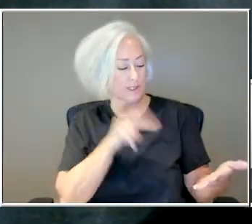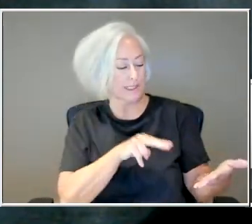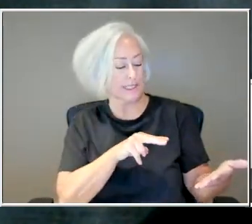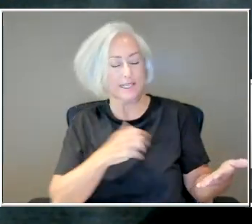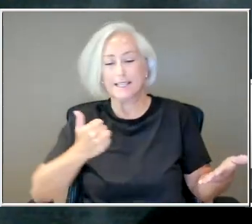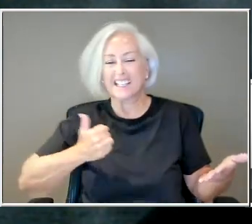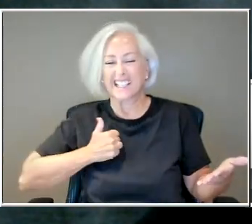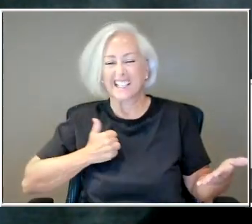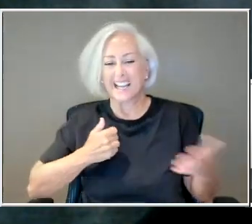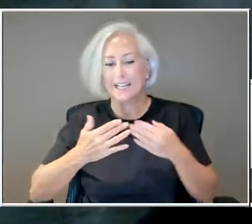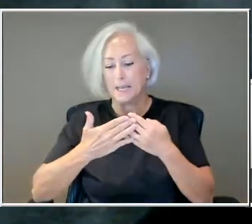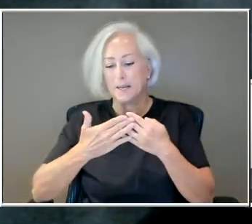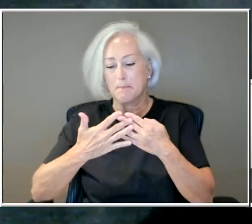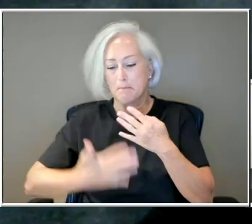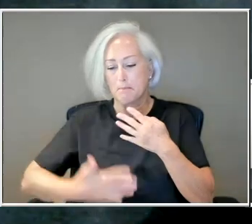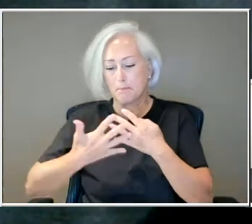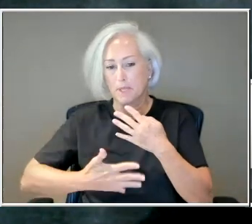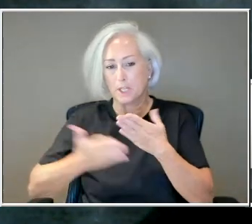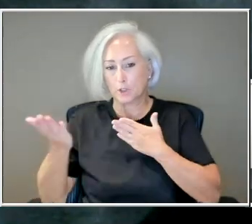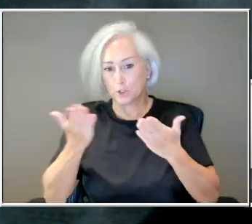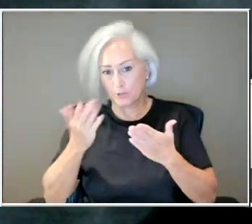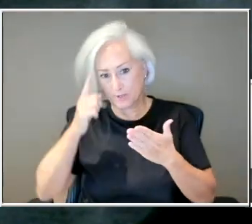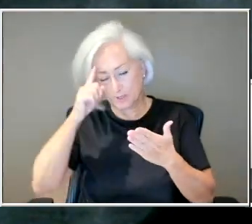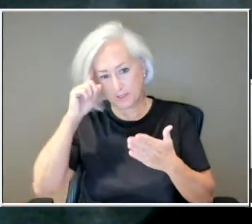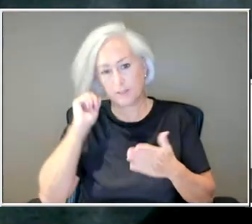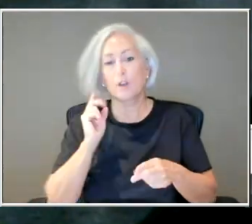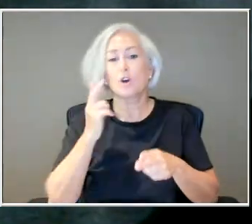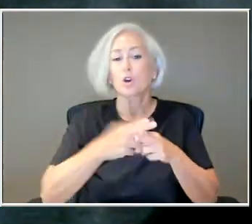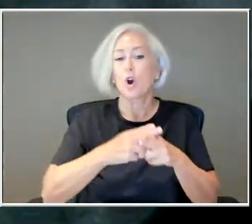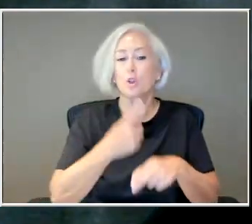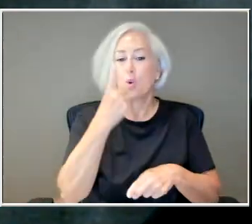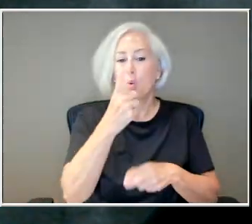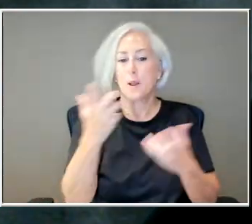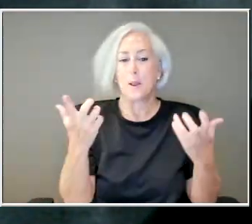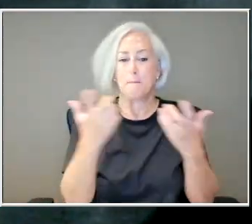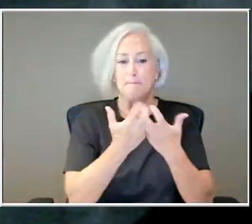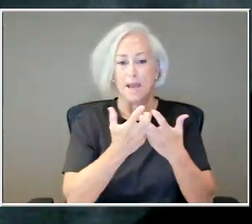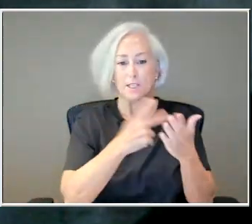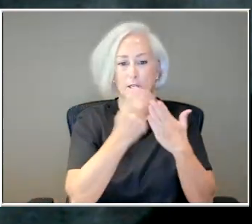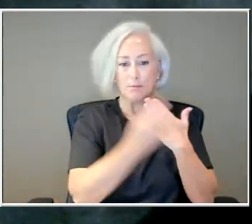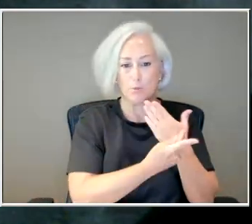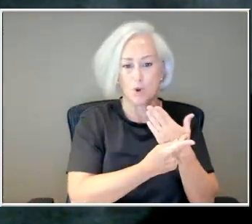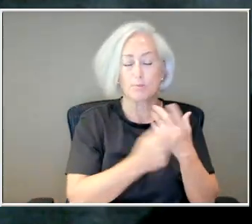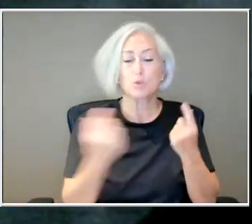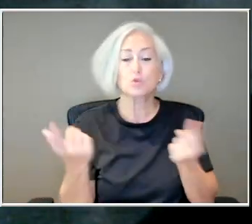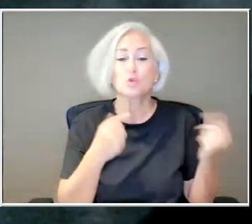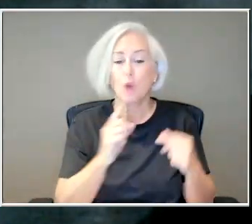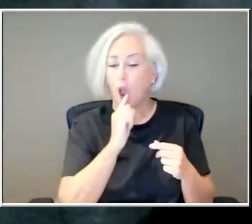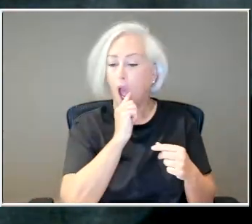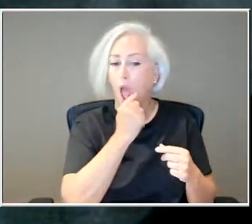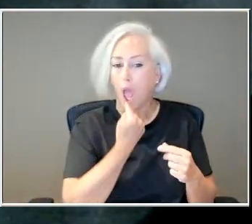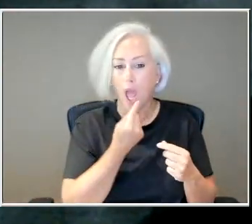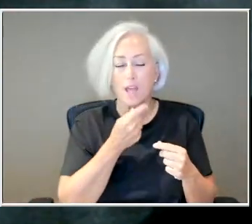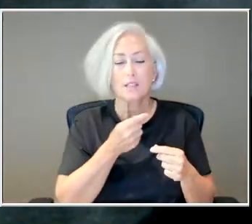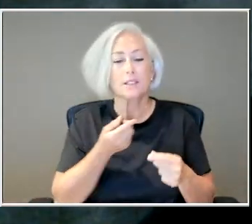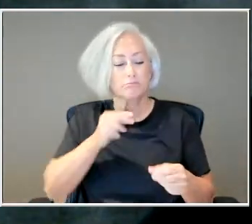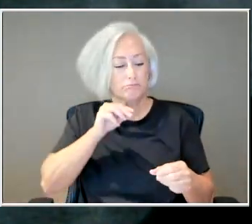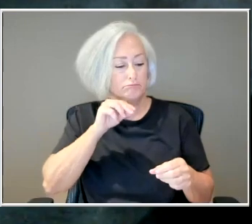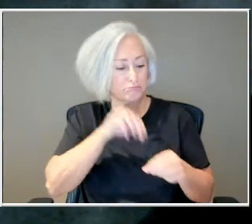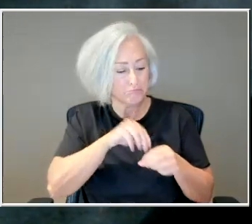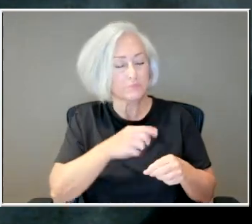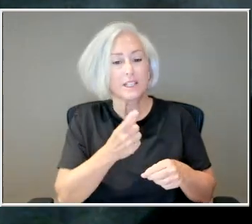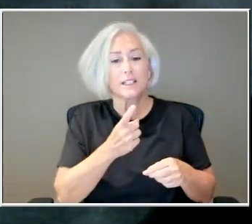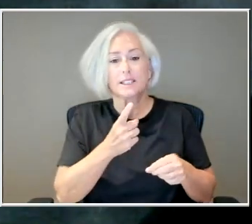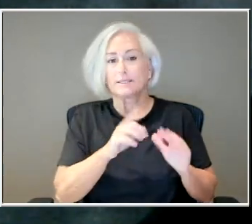the One Match program, which gave me a cheek swab or a DNA sample of some kind, and I put it in, and it took less